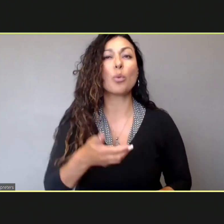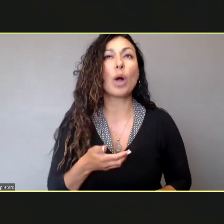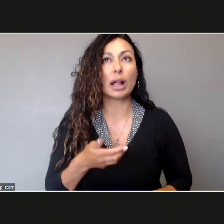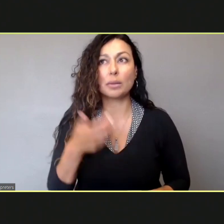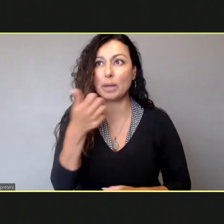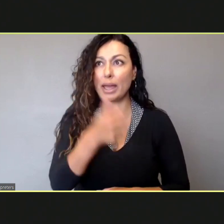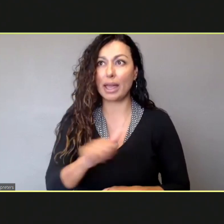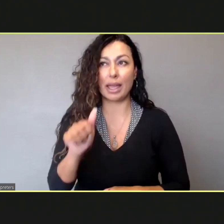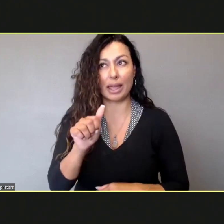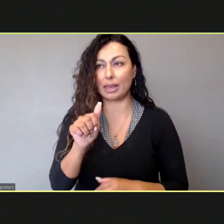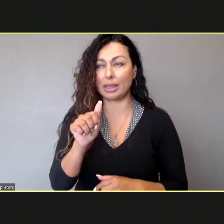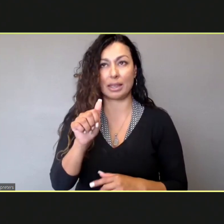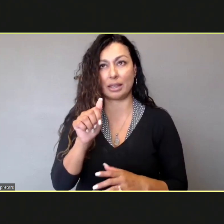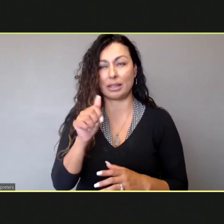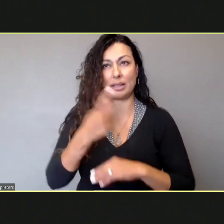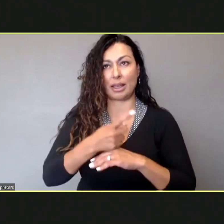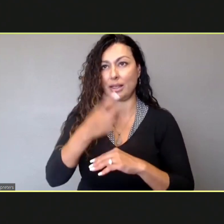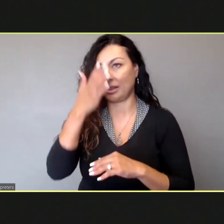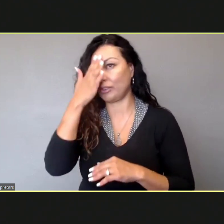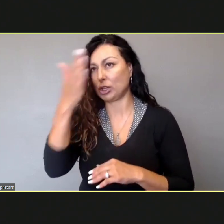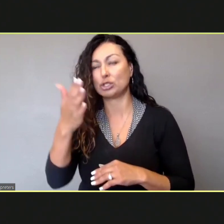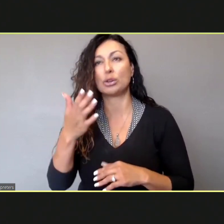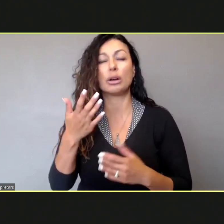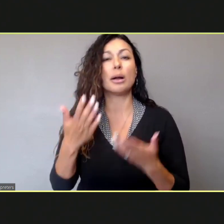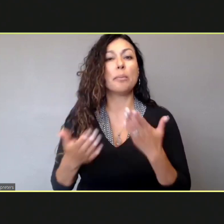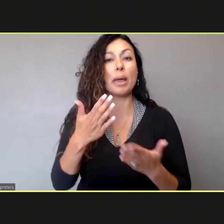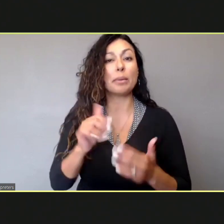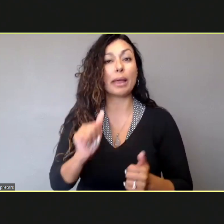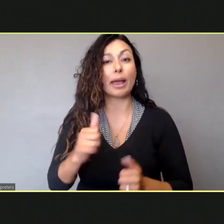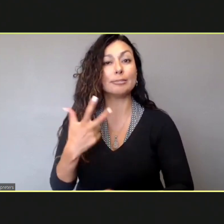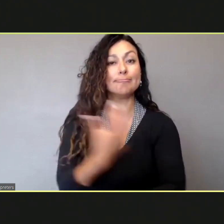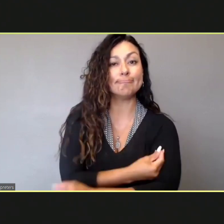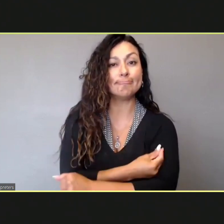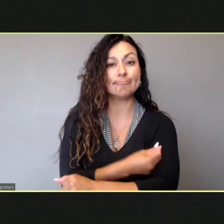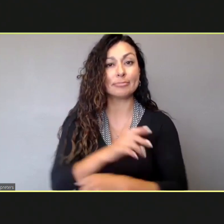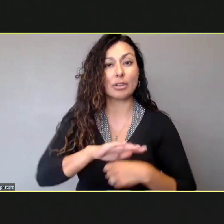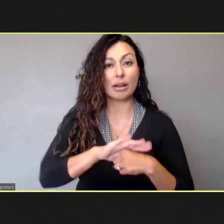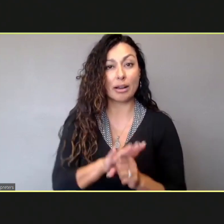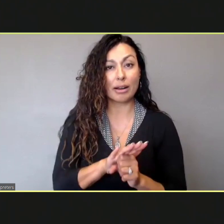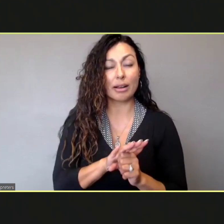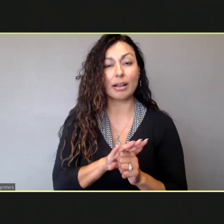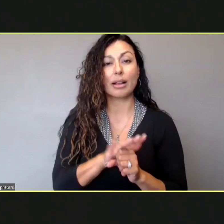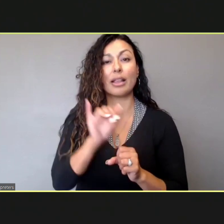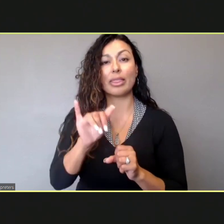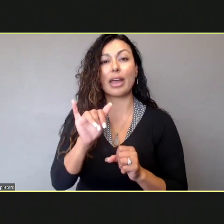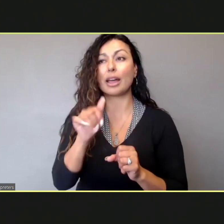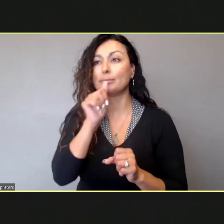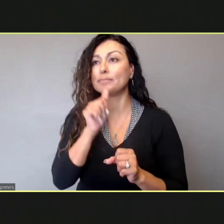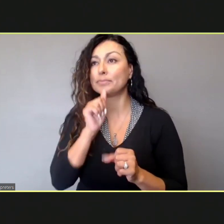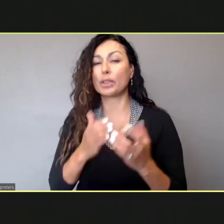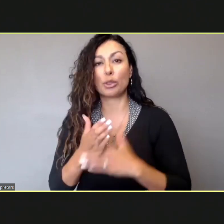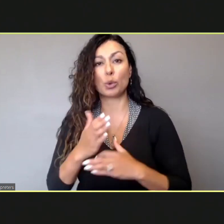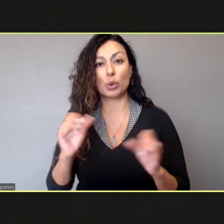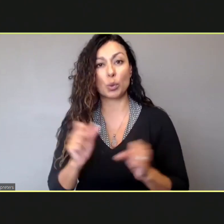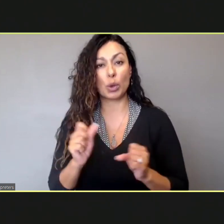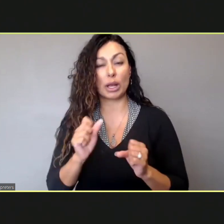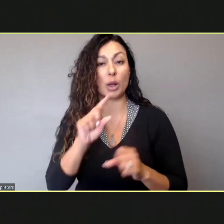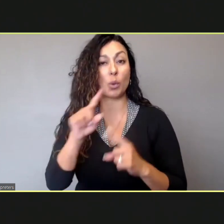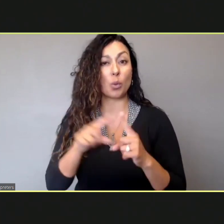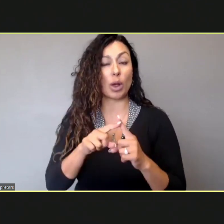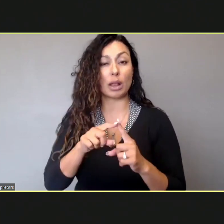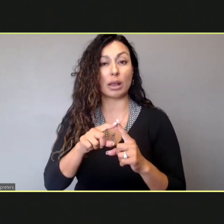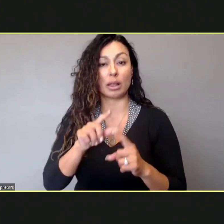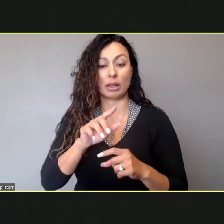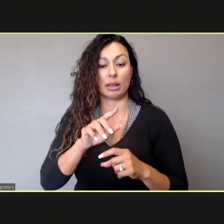can get an annual shot that gets me through the winter, which is the day when Omicron's only occurring in the winter, not the